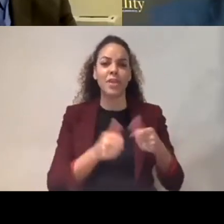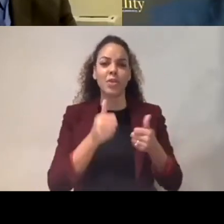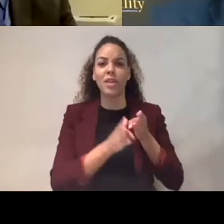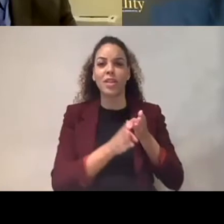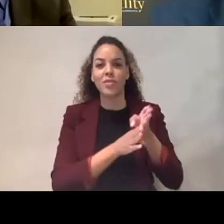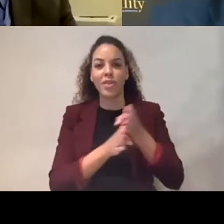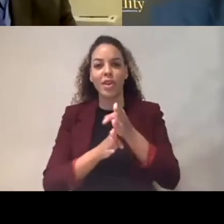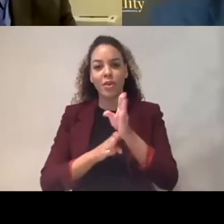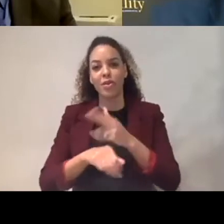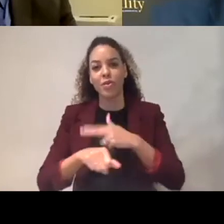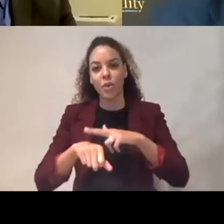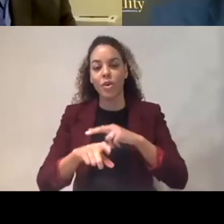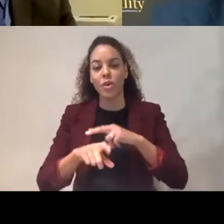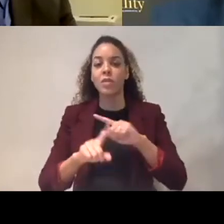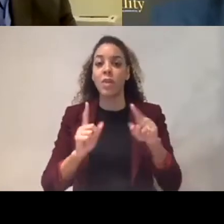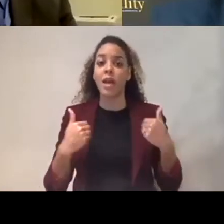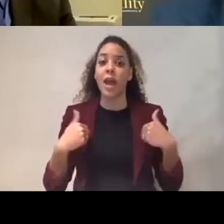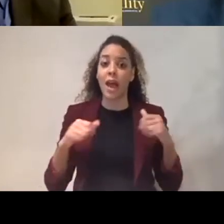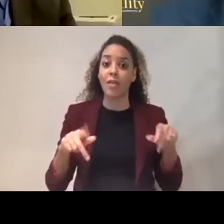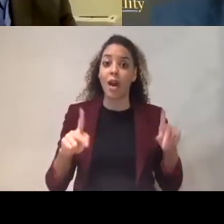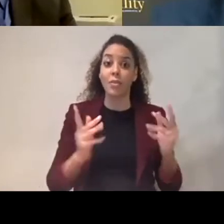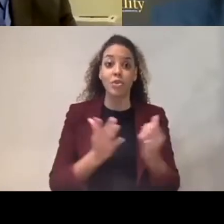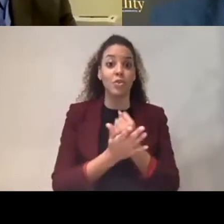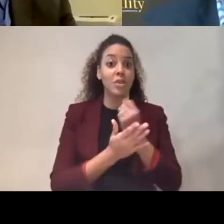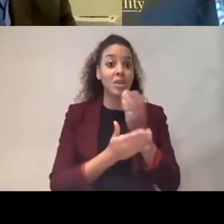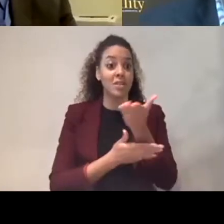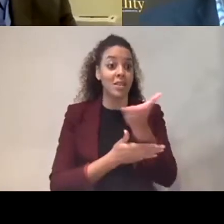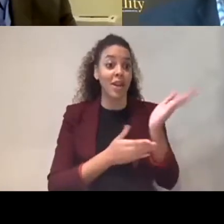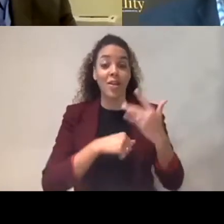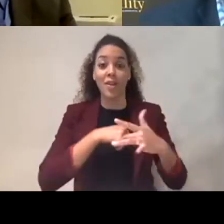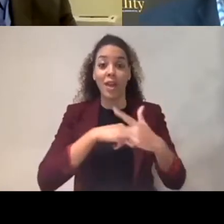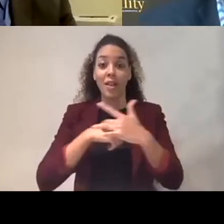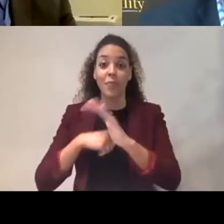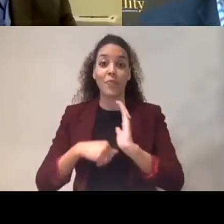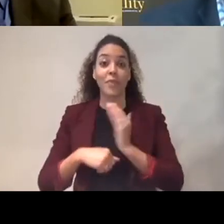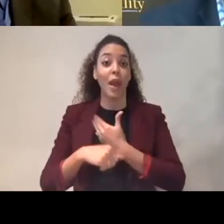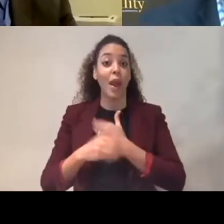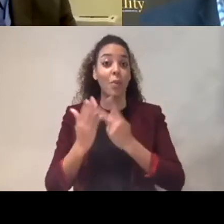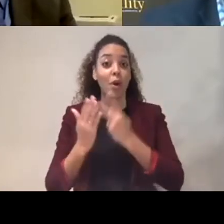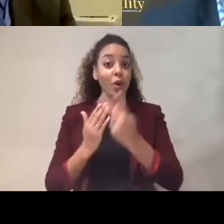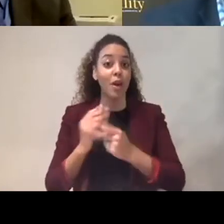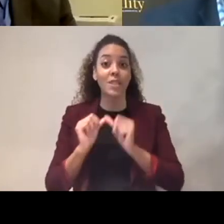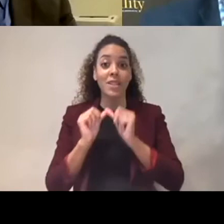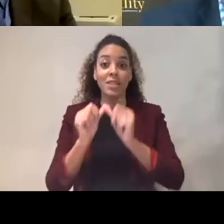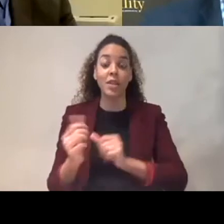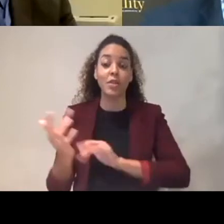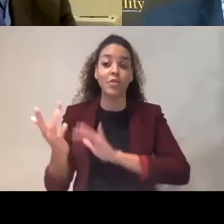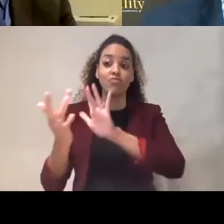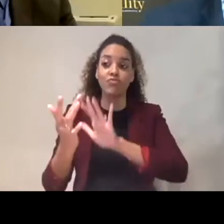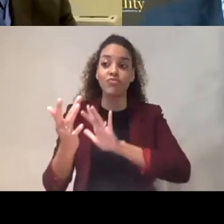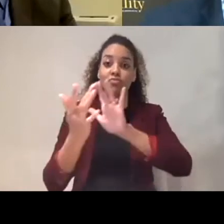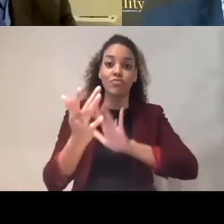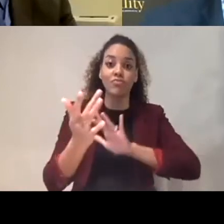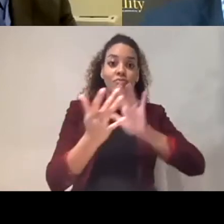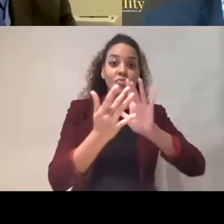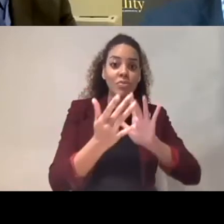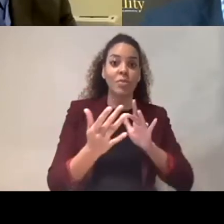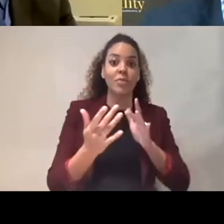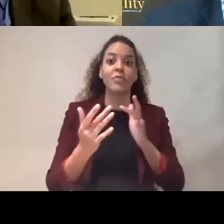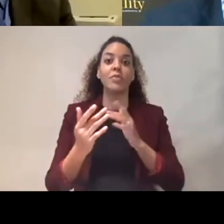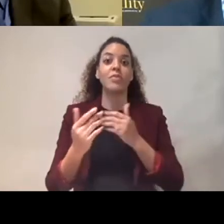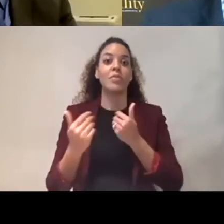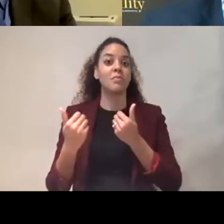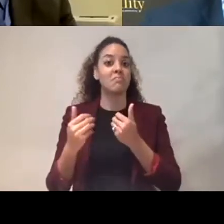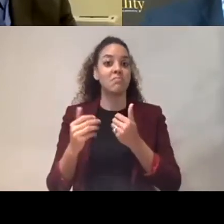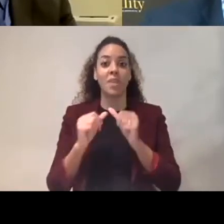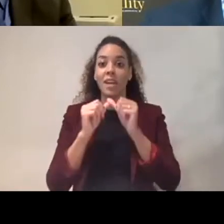but there are opportunities out there, and our programs continue to reach out to employers and continue to make matches